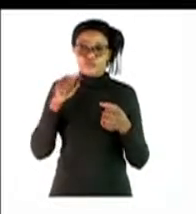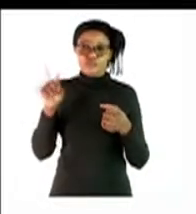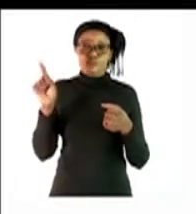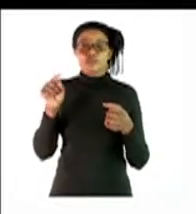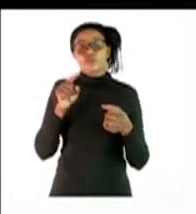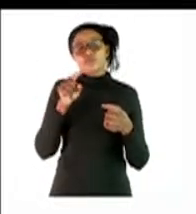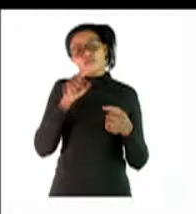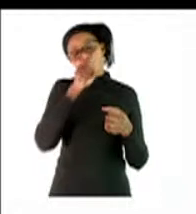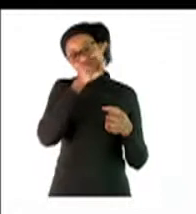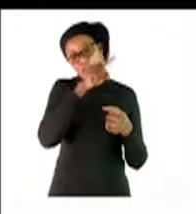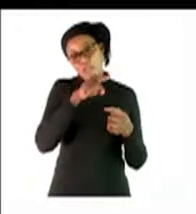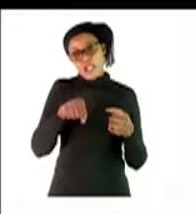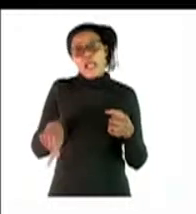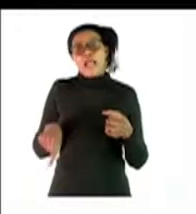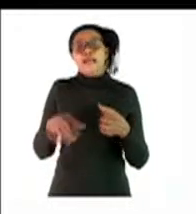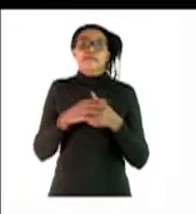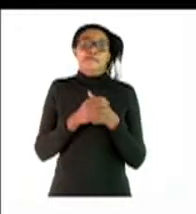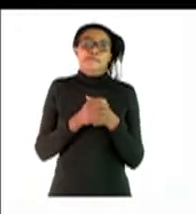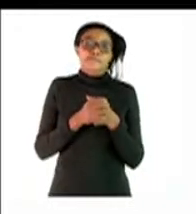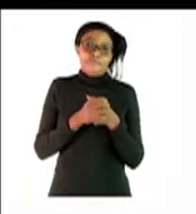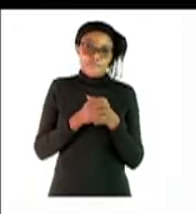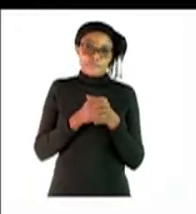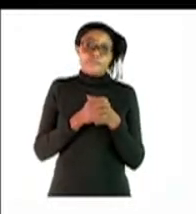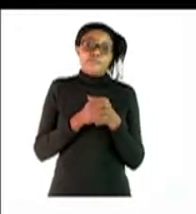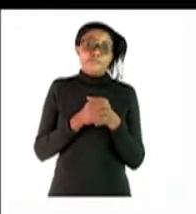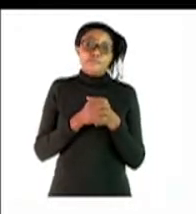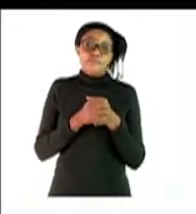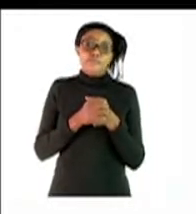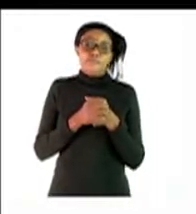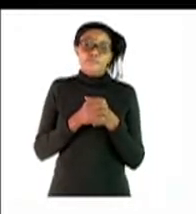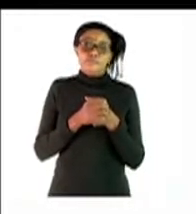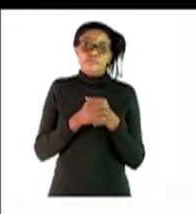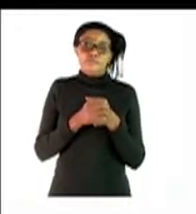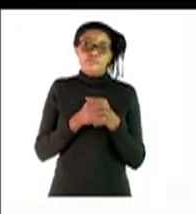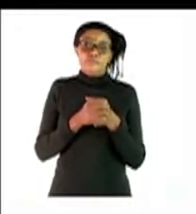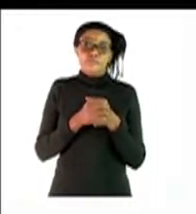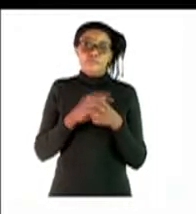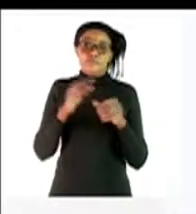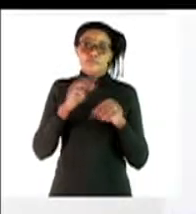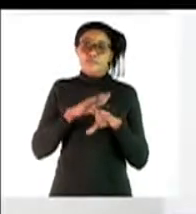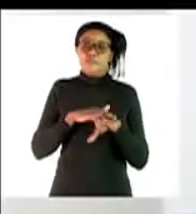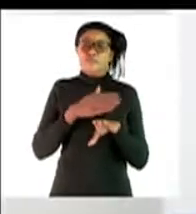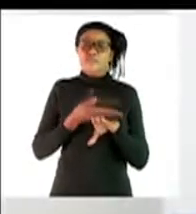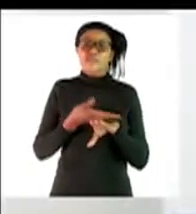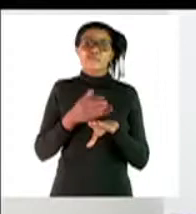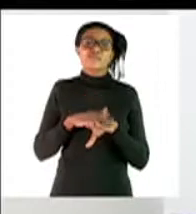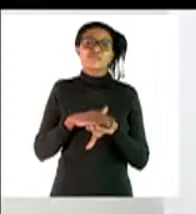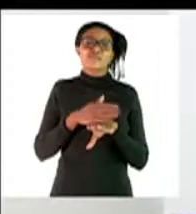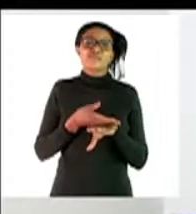line. So if we go over to the board,